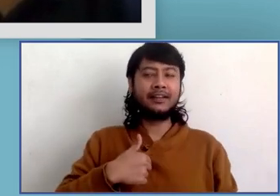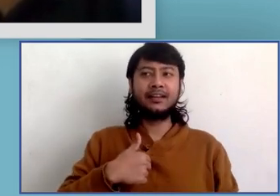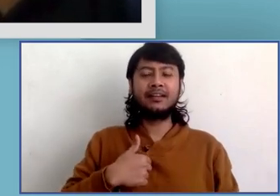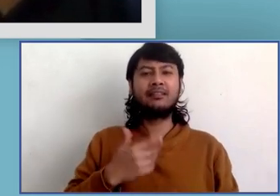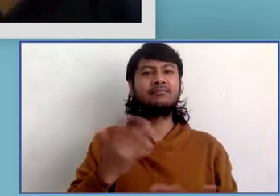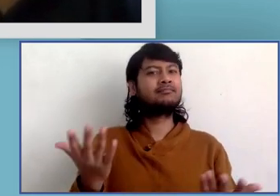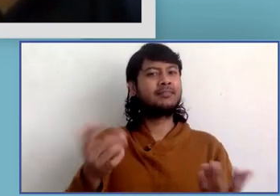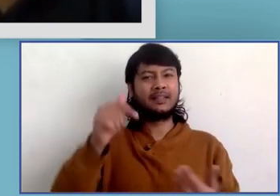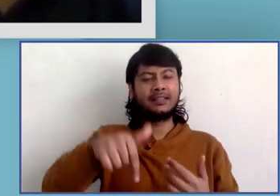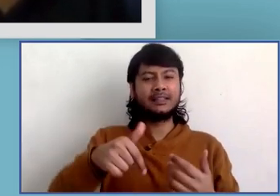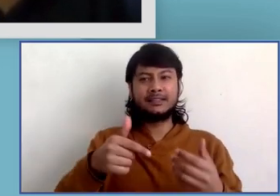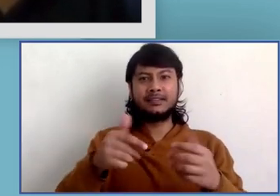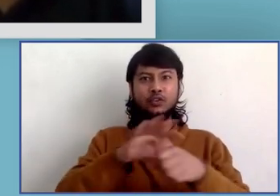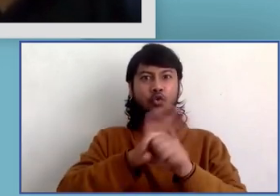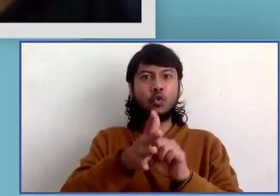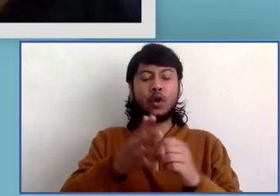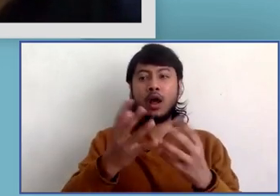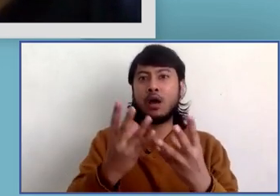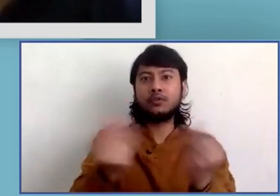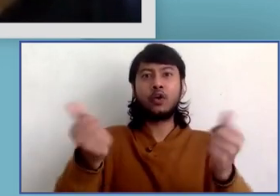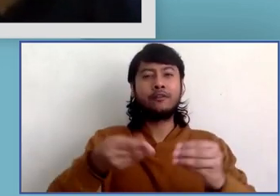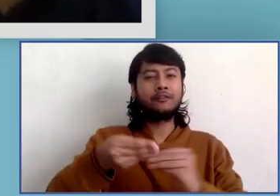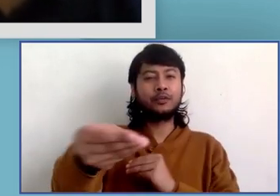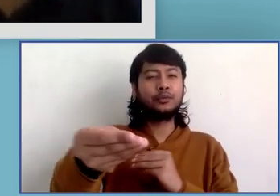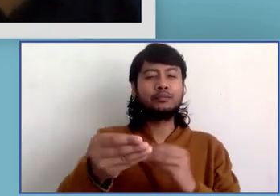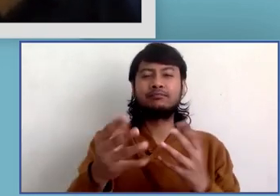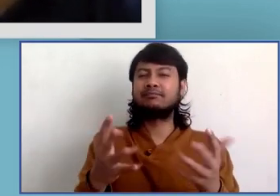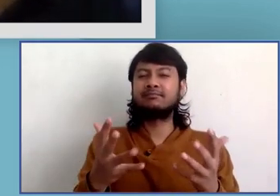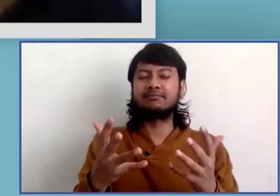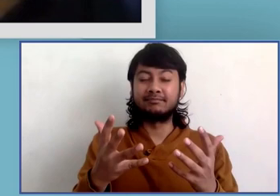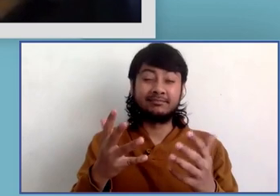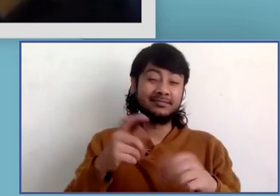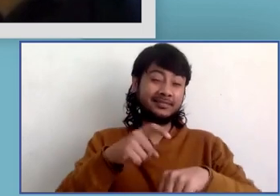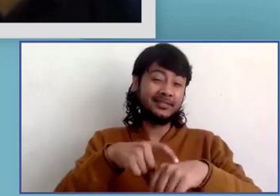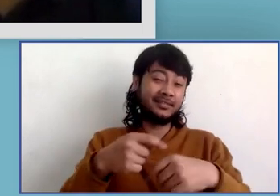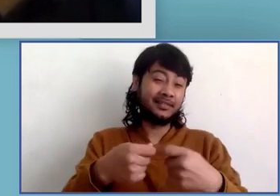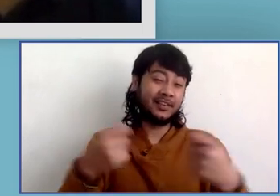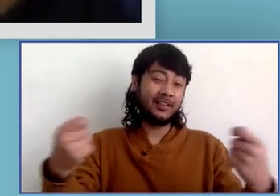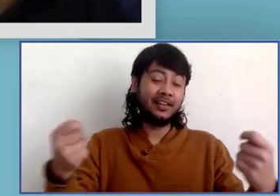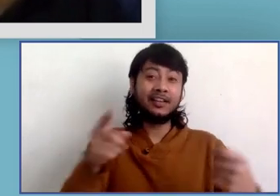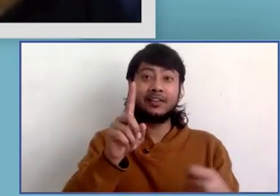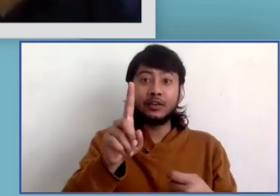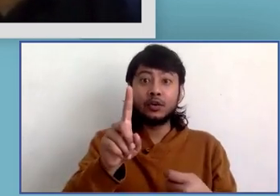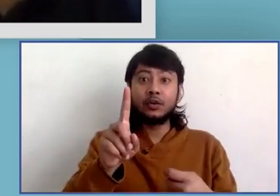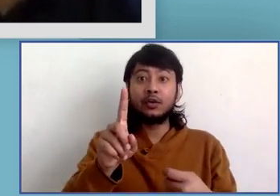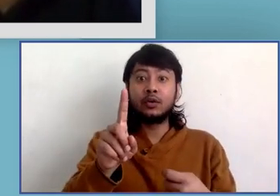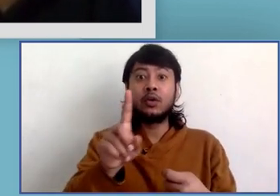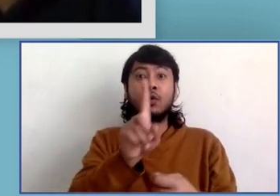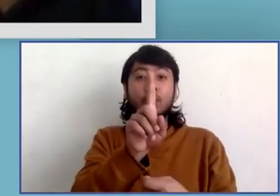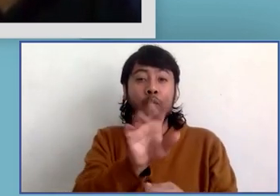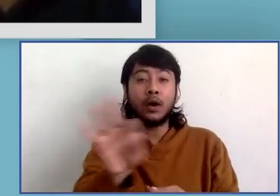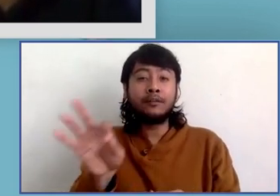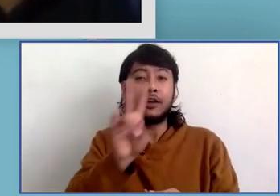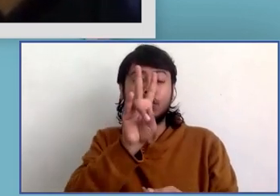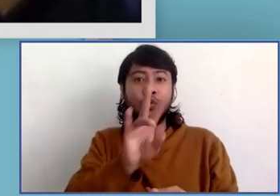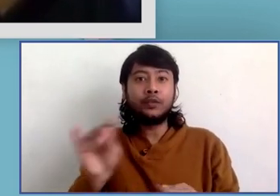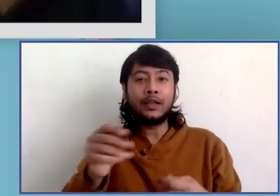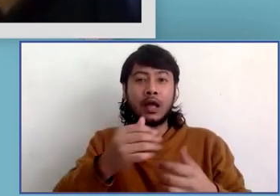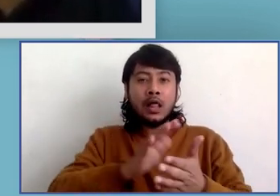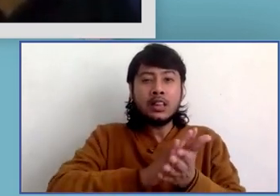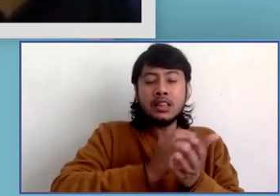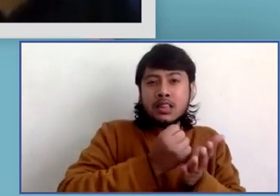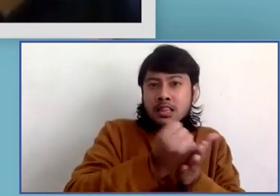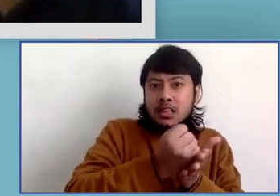haul. So, you know, if you have to be disciplined and do this for a week or do some extreme effort for a week, that's okay. But this is the long haul.